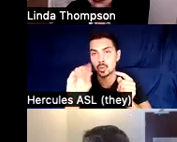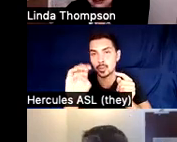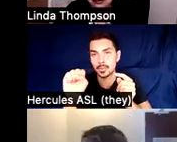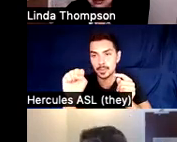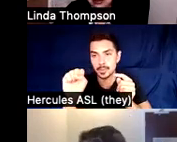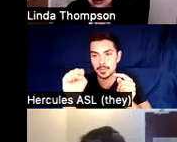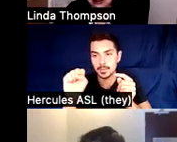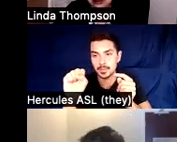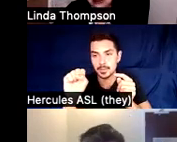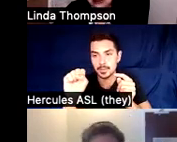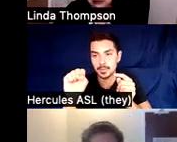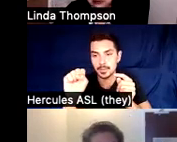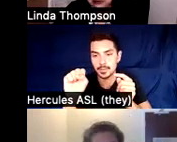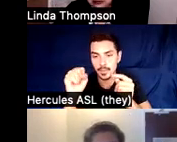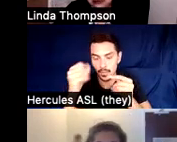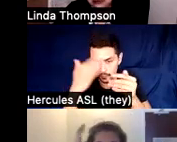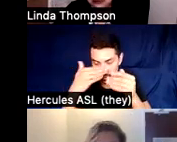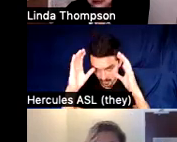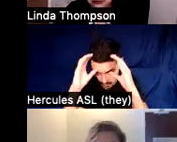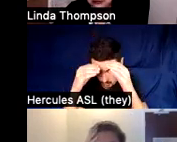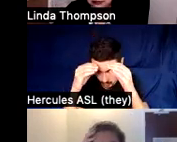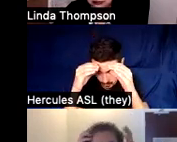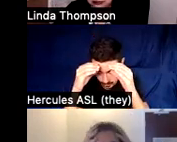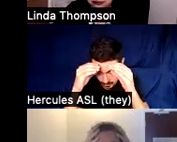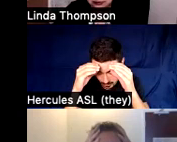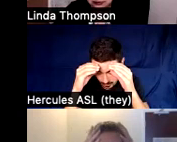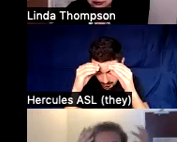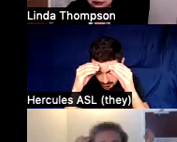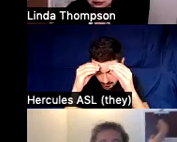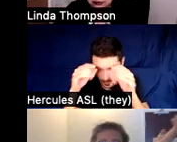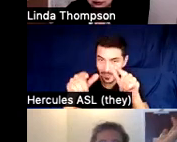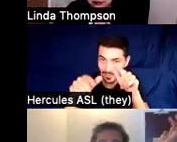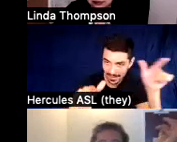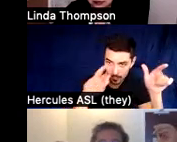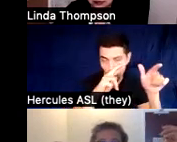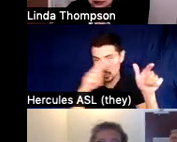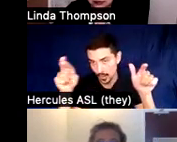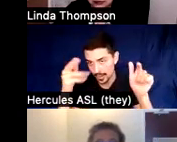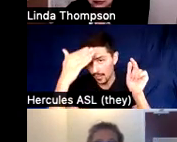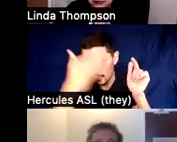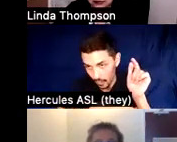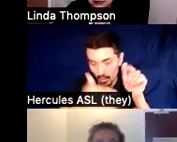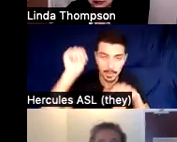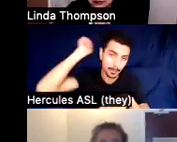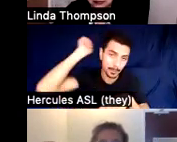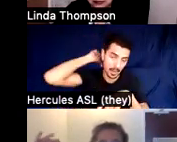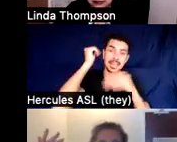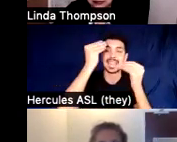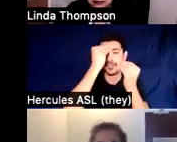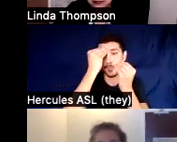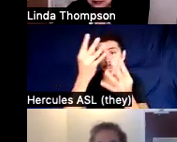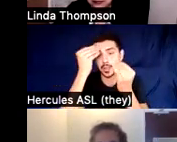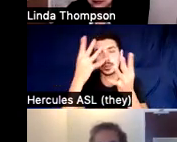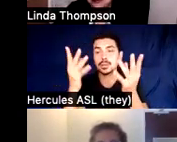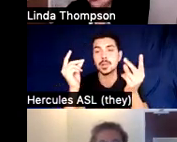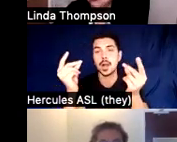have what's back here, I can't think of all of it, but your left brain, your right brain. So information is constantly moving back